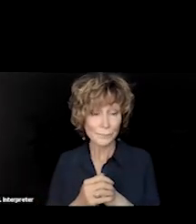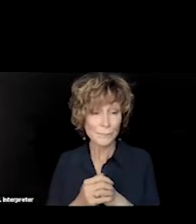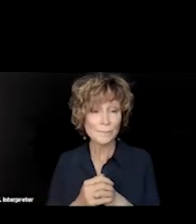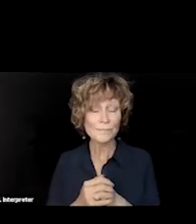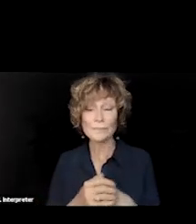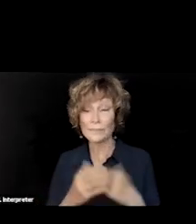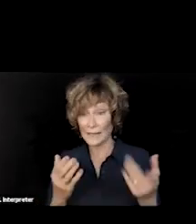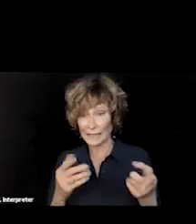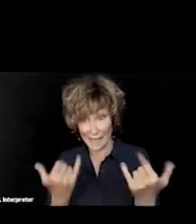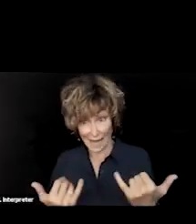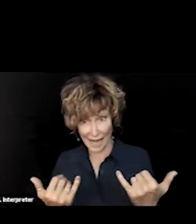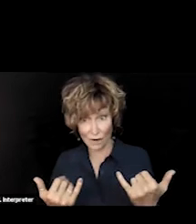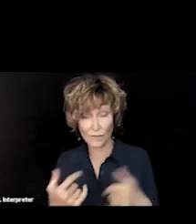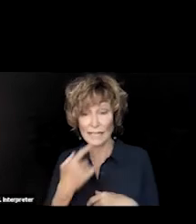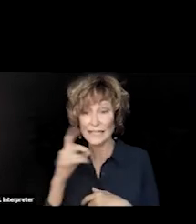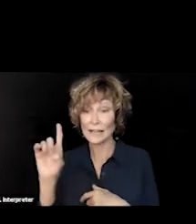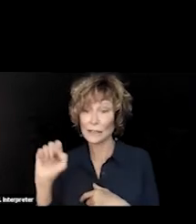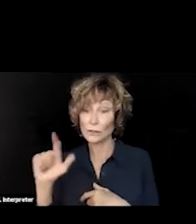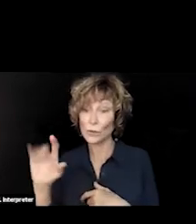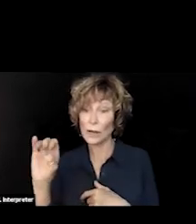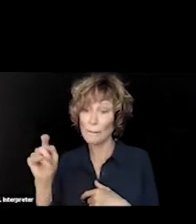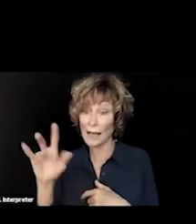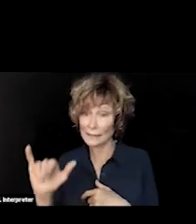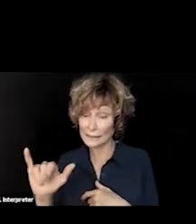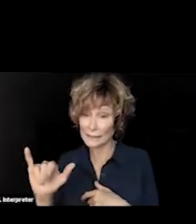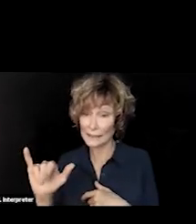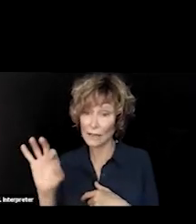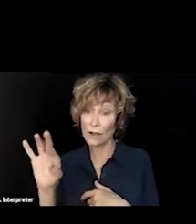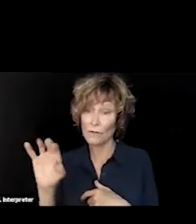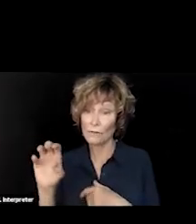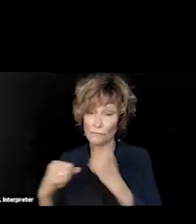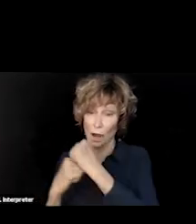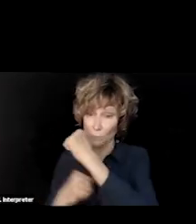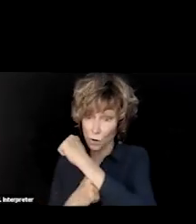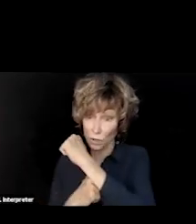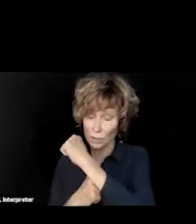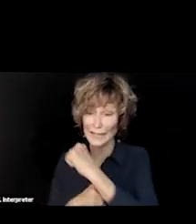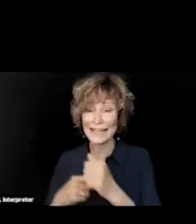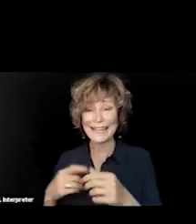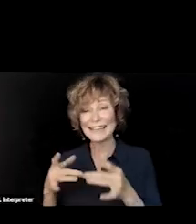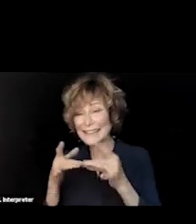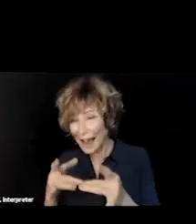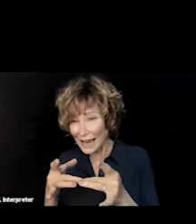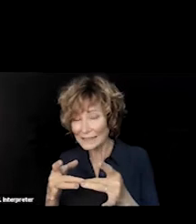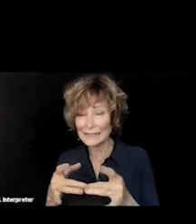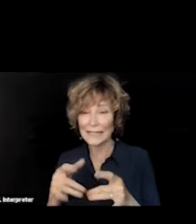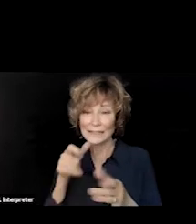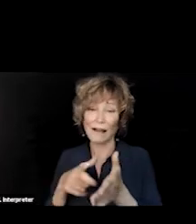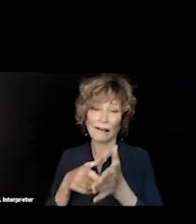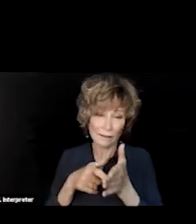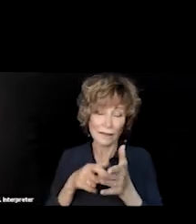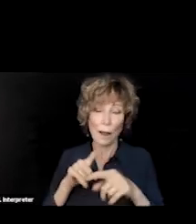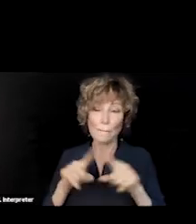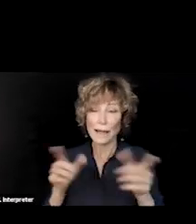Karen Mapp often says that the dual capacity building framework is a compass, not a roadmap. It doesn't lay out the road you should follow to foster